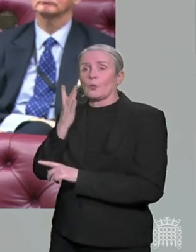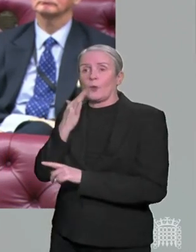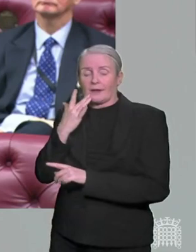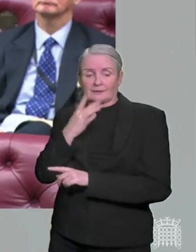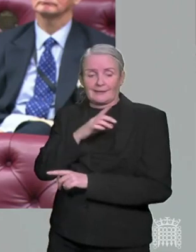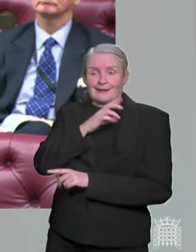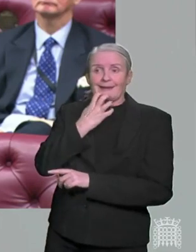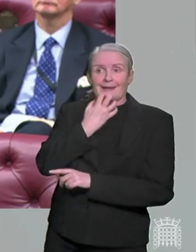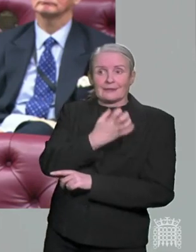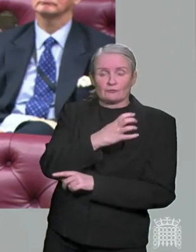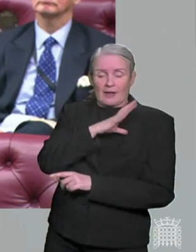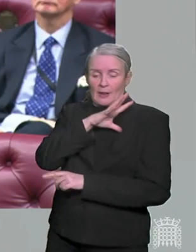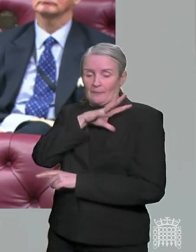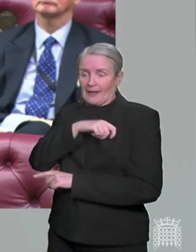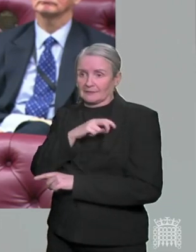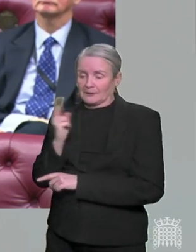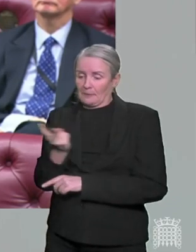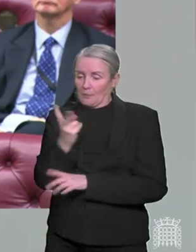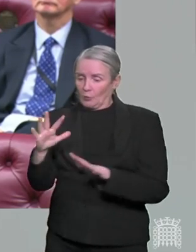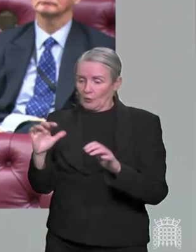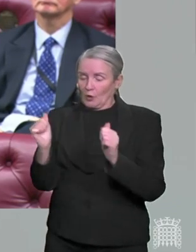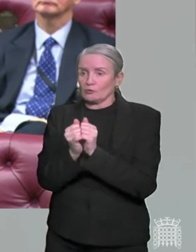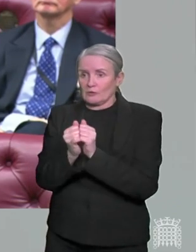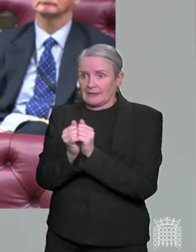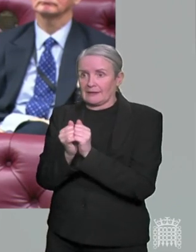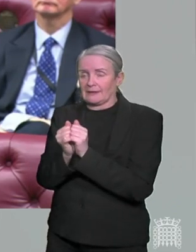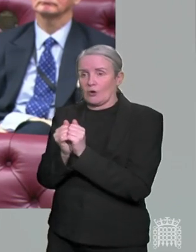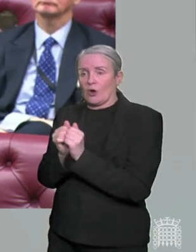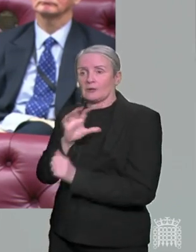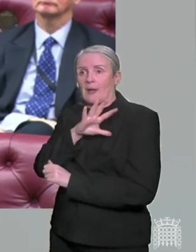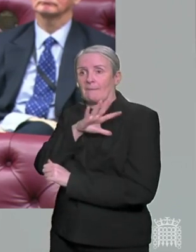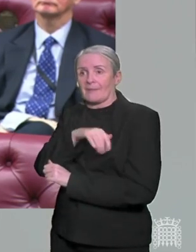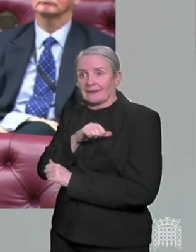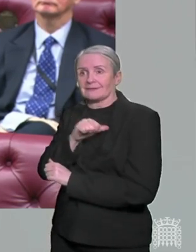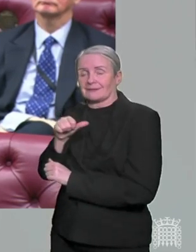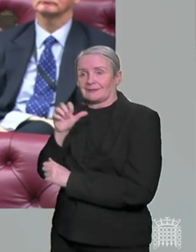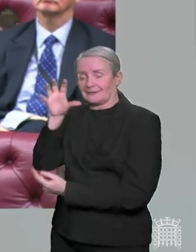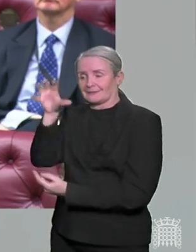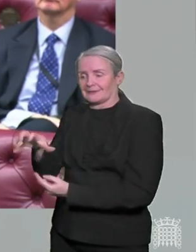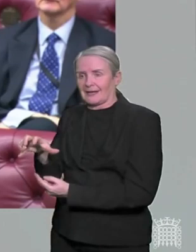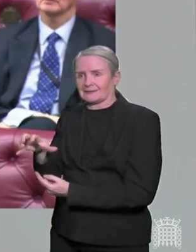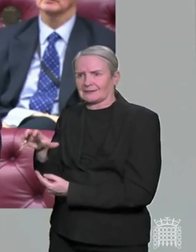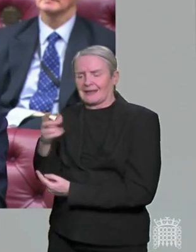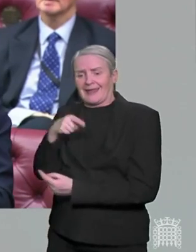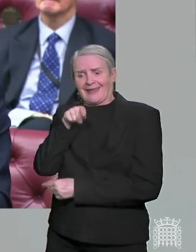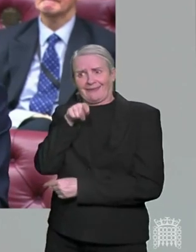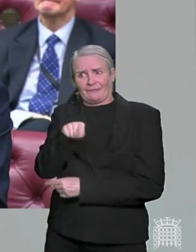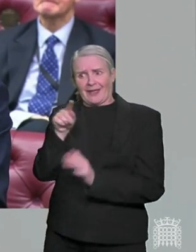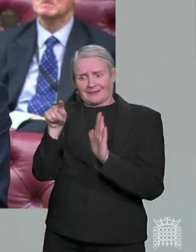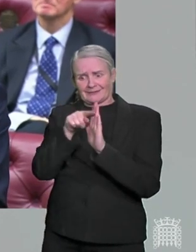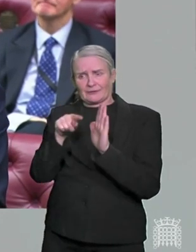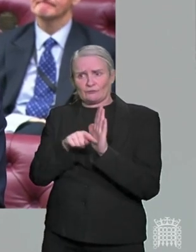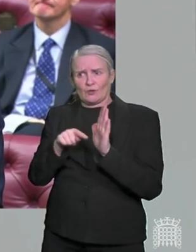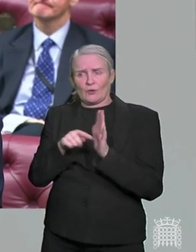agree on the creation of a Palestinian state. Now, if you do that, you do effectively give Israel a veto over a Palestinian state, and I think that's